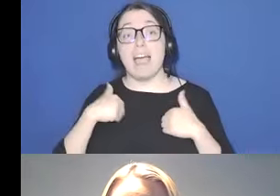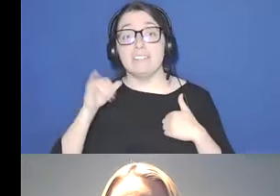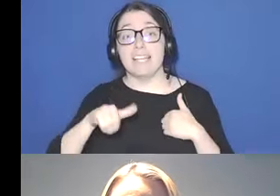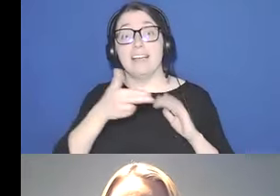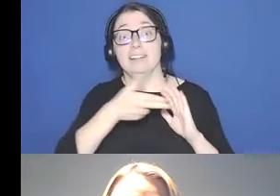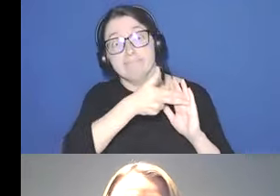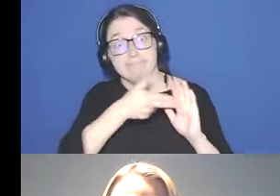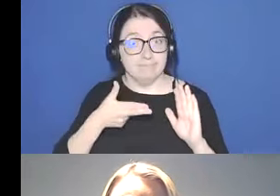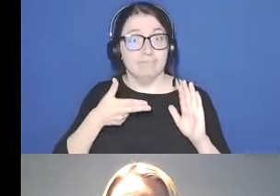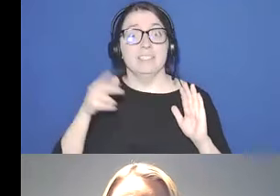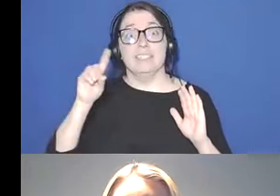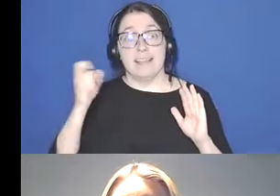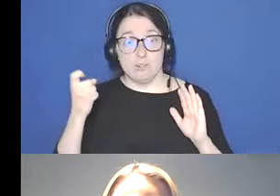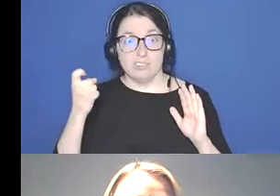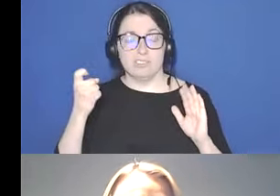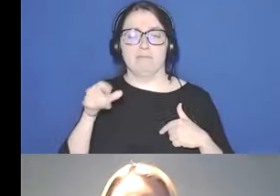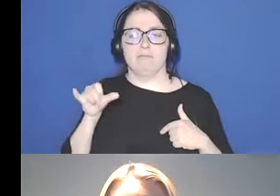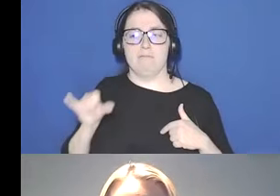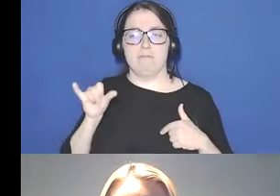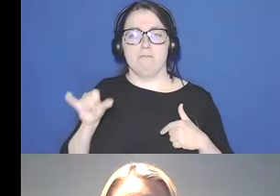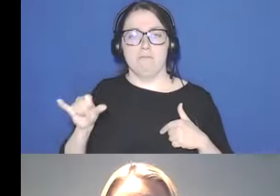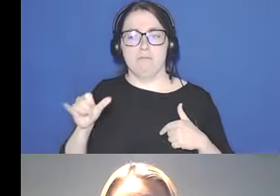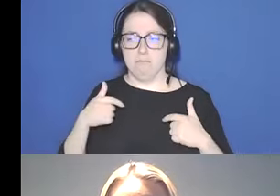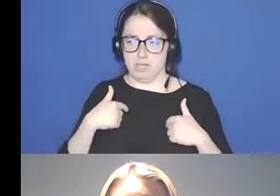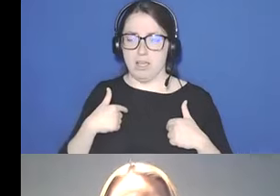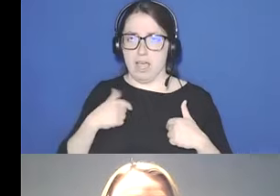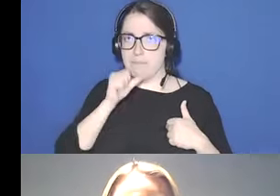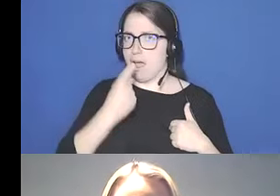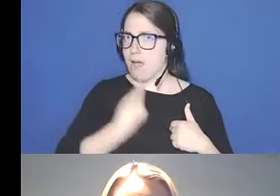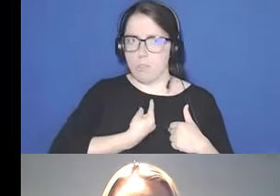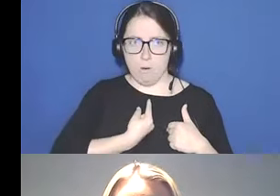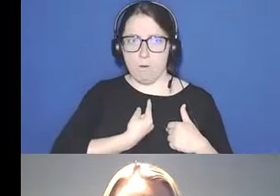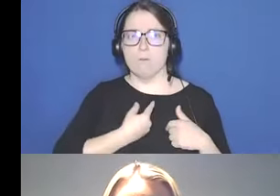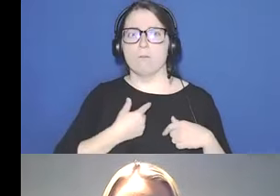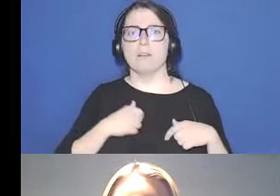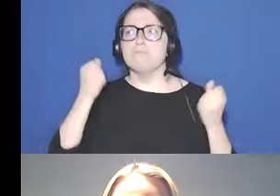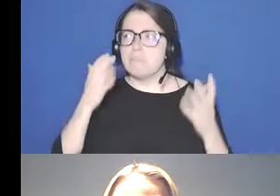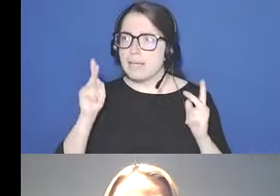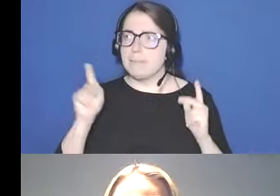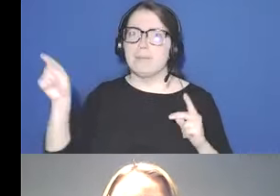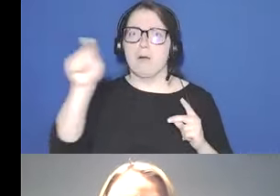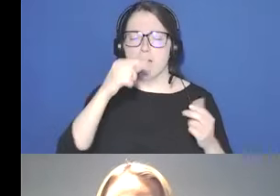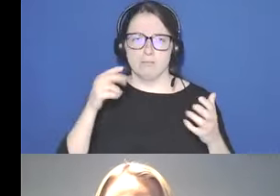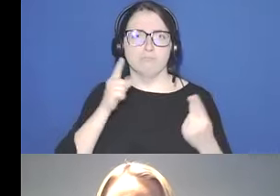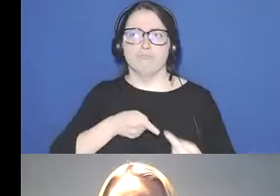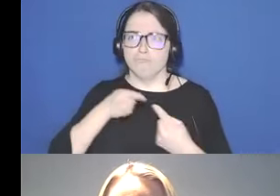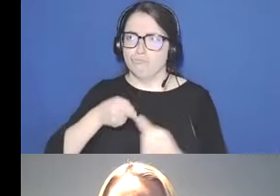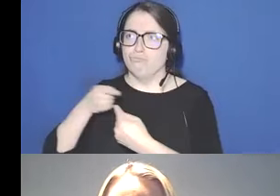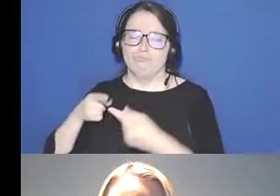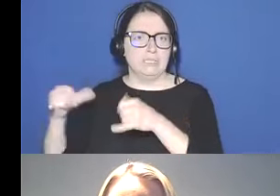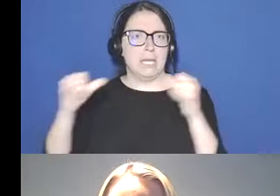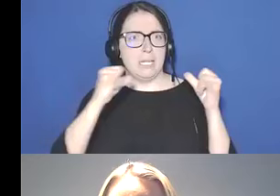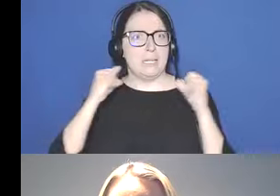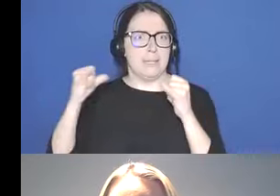that, oh, there's a reason. And I'm not the only one. There's a lot of people who struggle with the same things